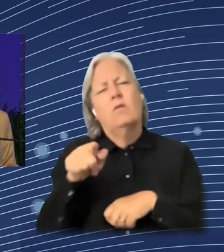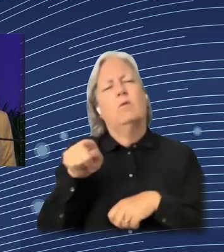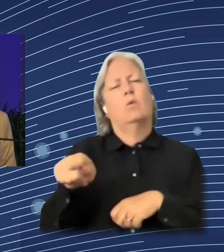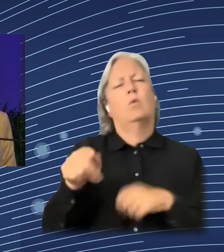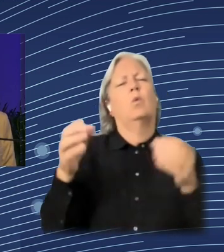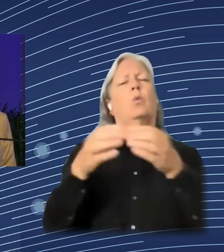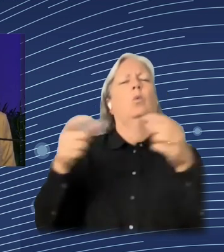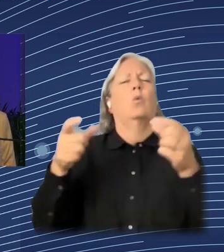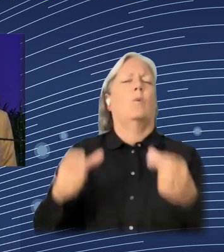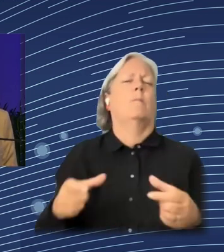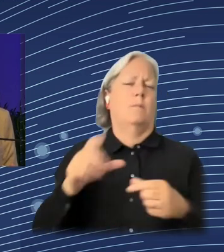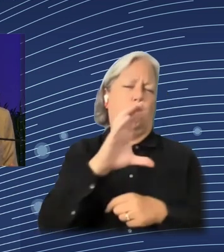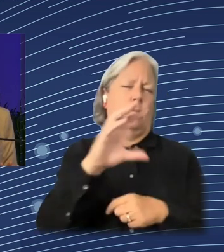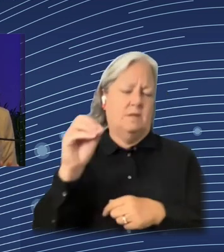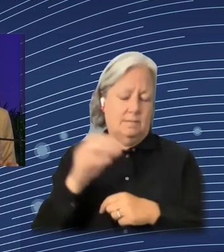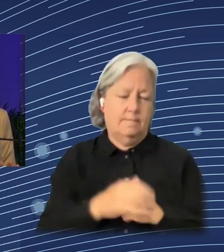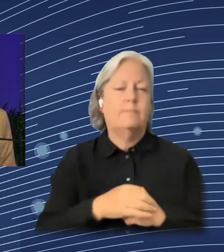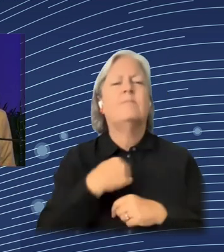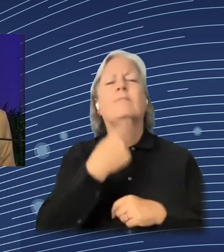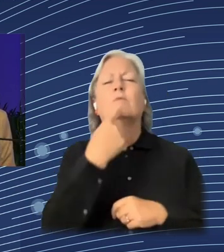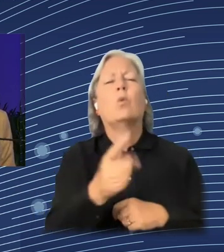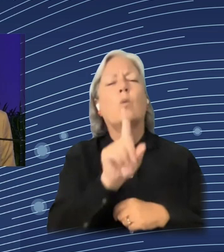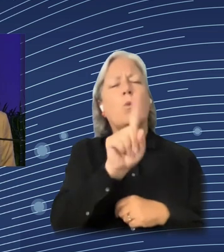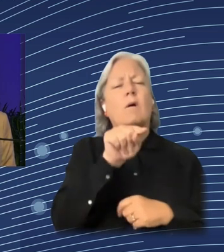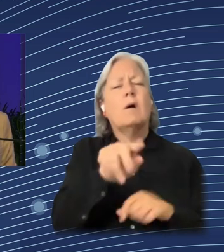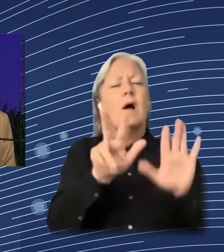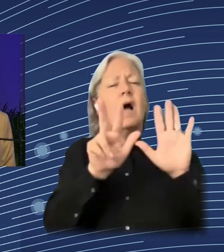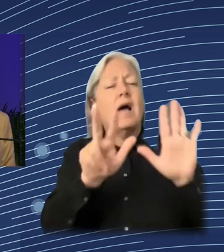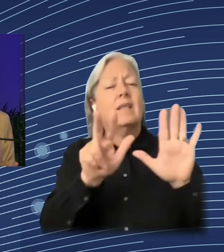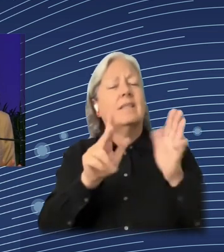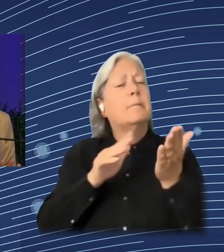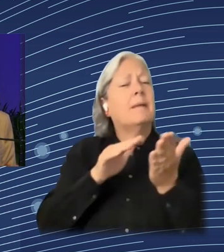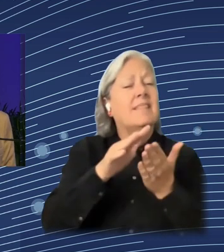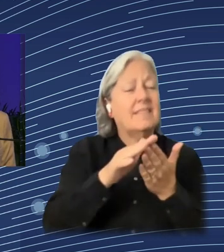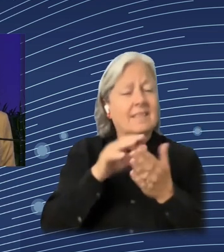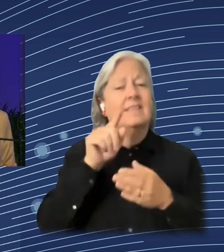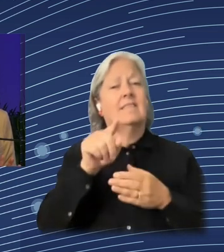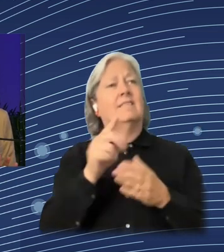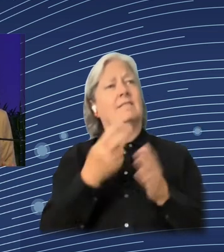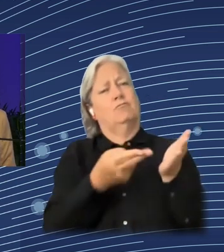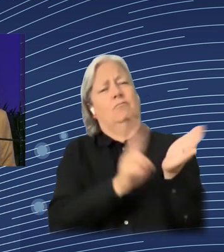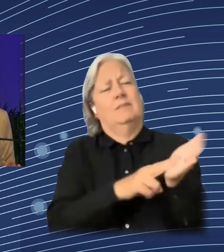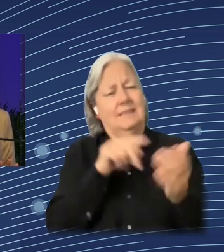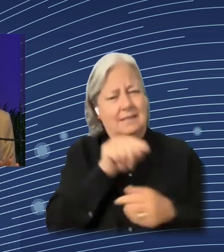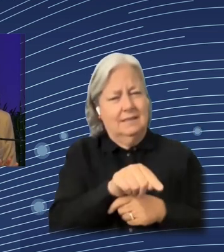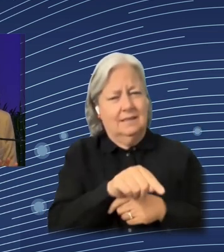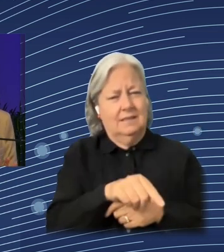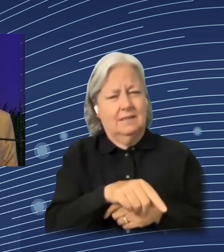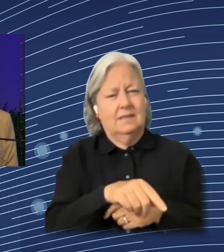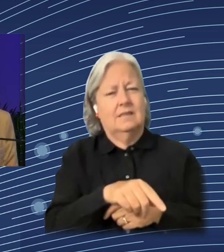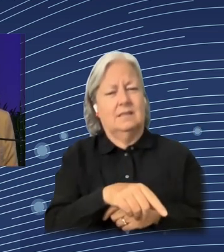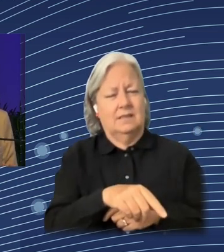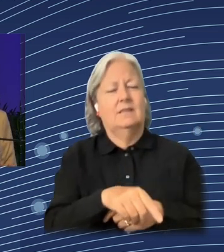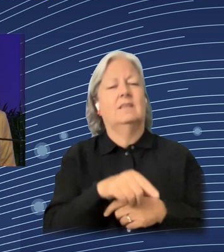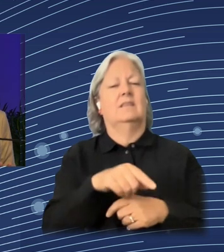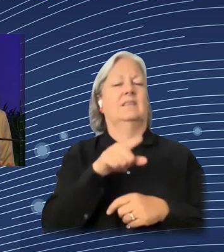concerning this 1.8 million employers registered at IMSS is the basis for the tool